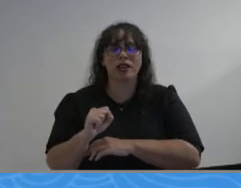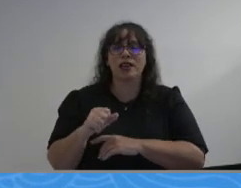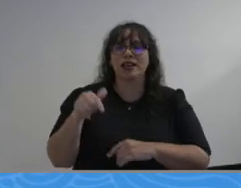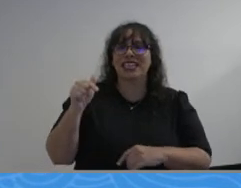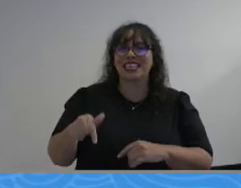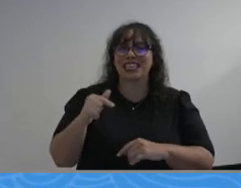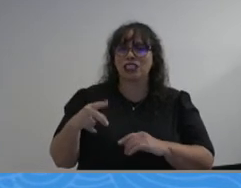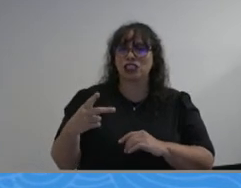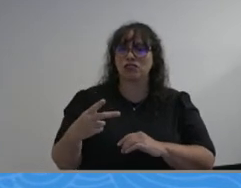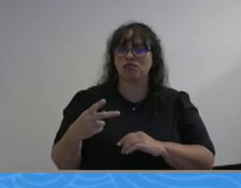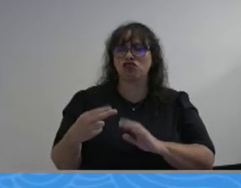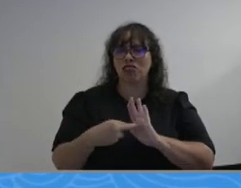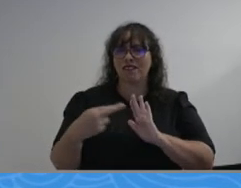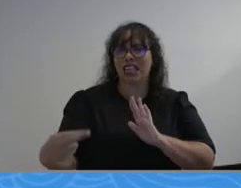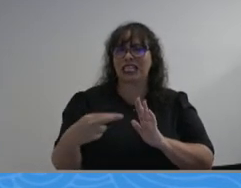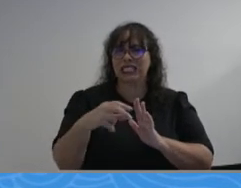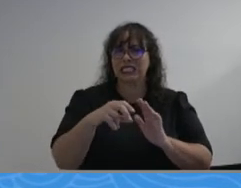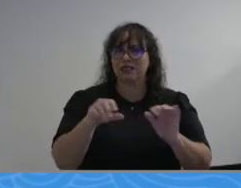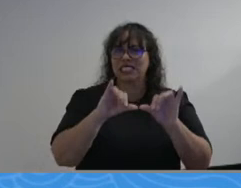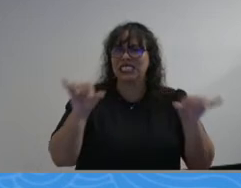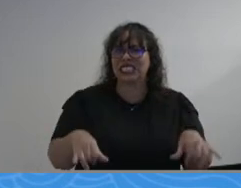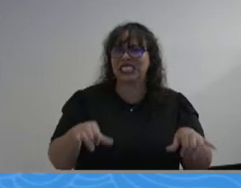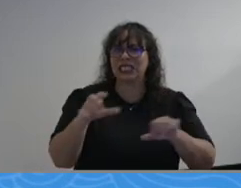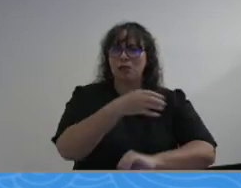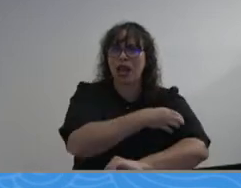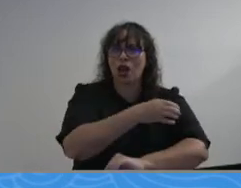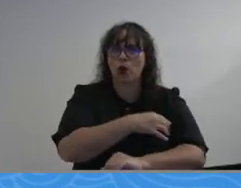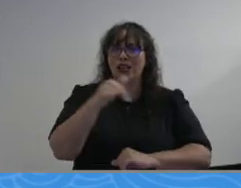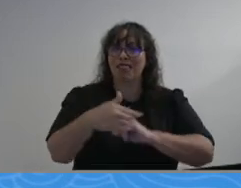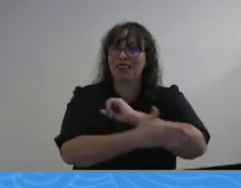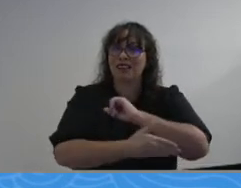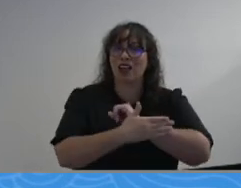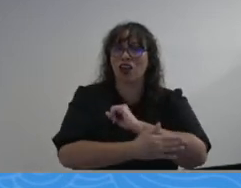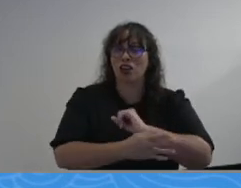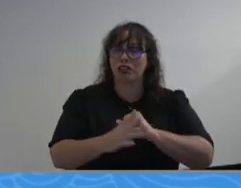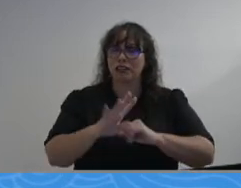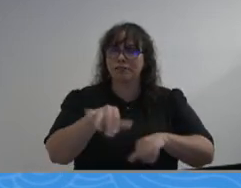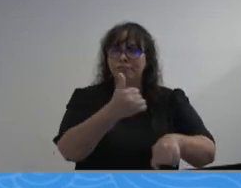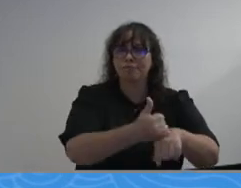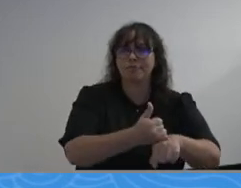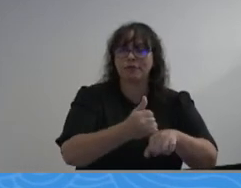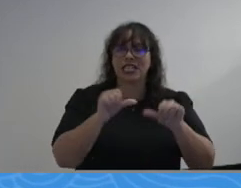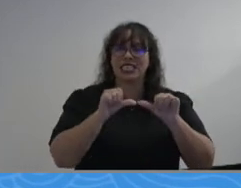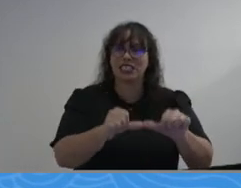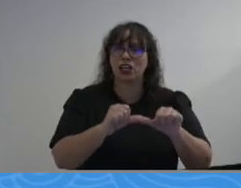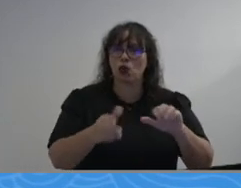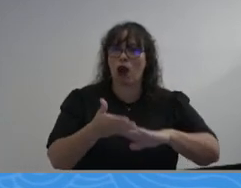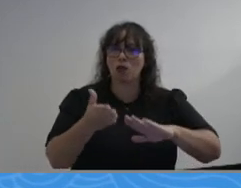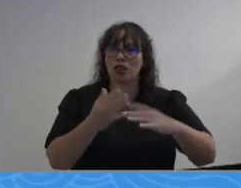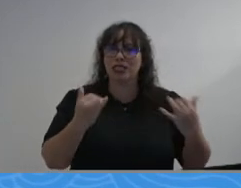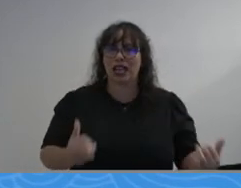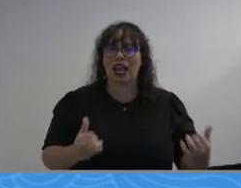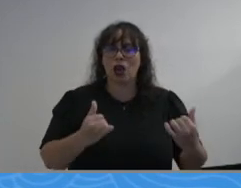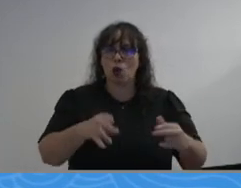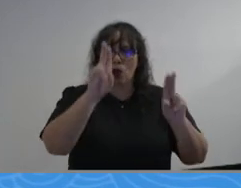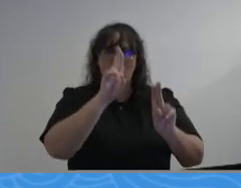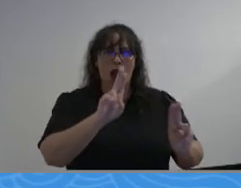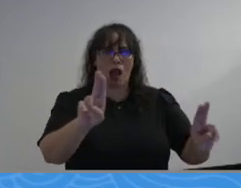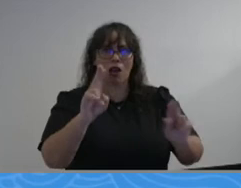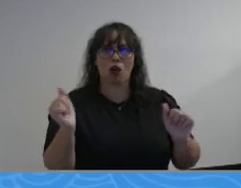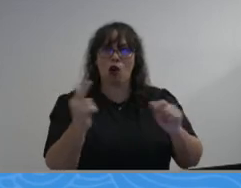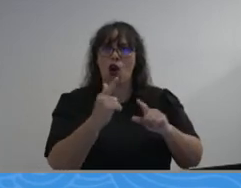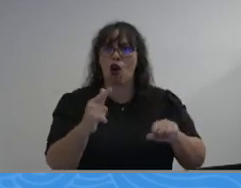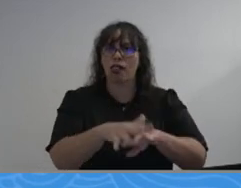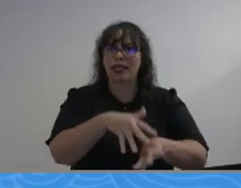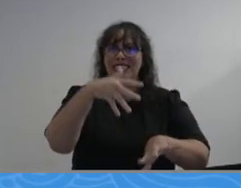systems of power upon which this country was founded and which continue to operate today. We honor the Tongva and all Indigenous